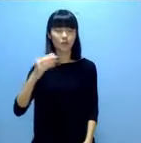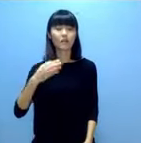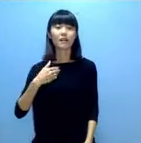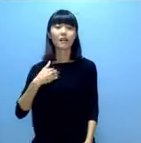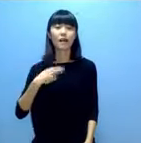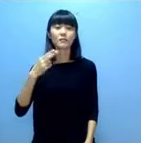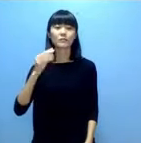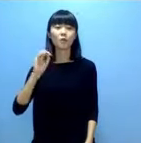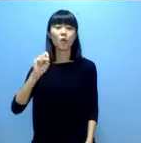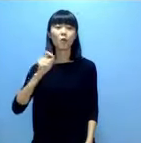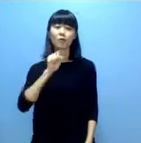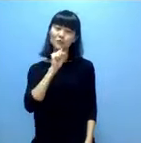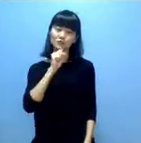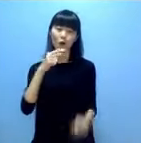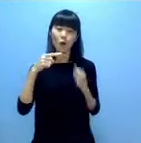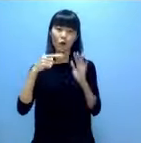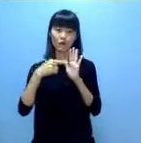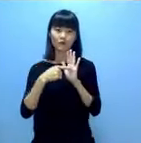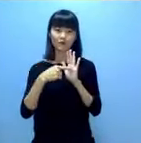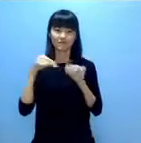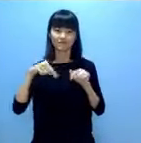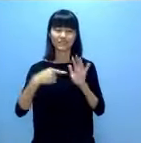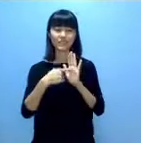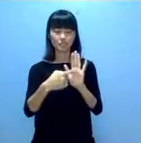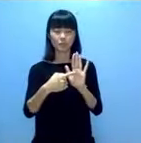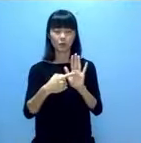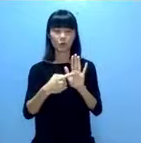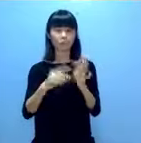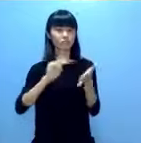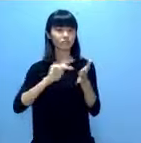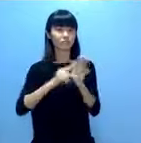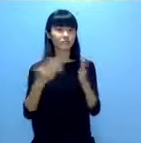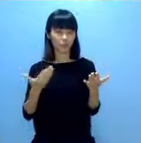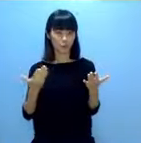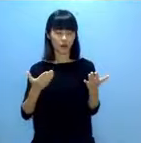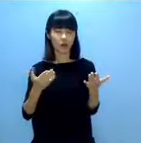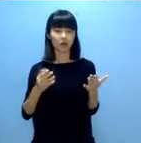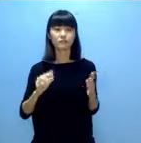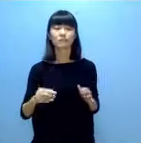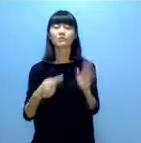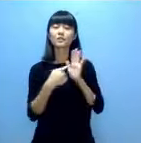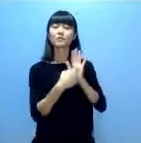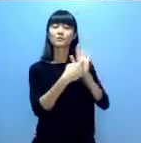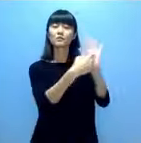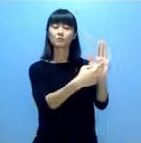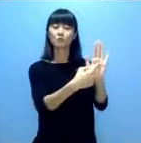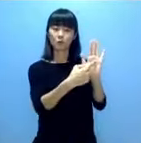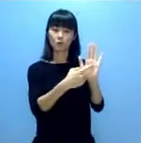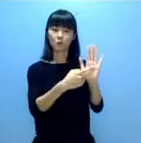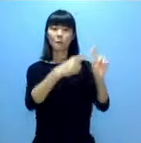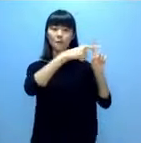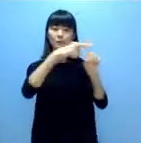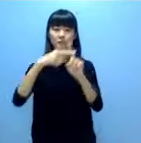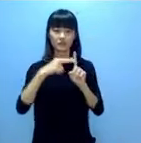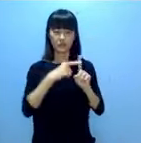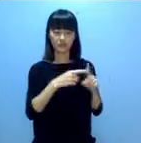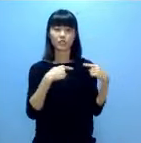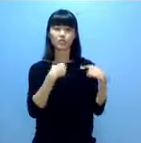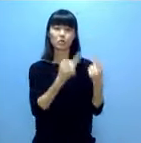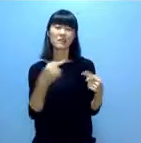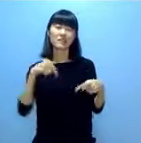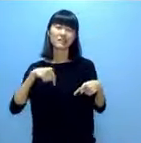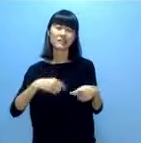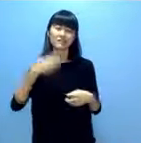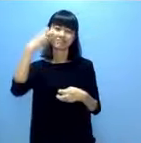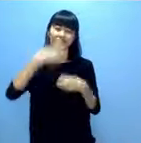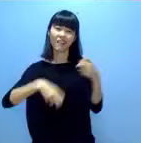of course, the purpose of this show is to highlight and bring some positivity to everyone during this